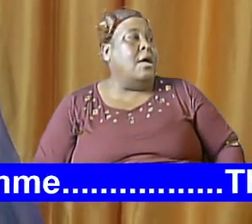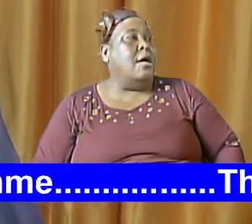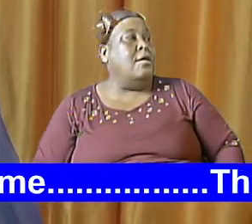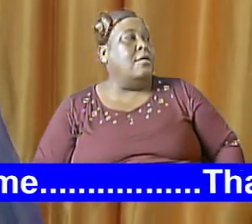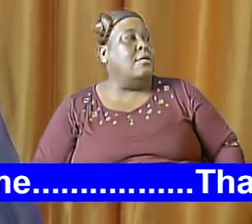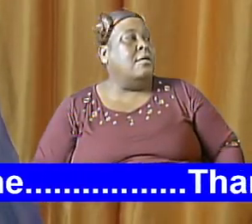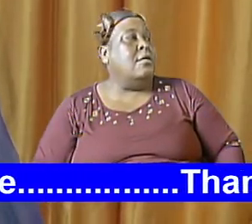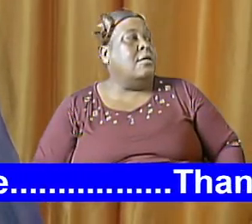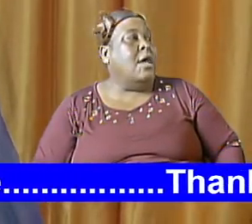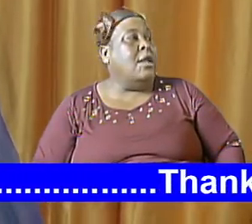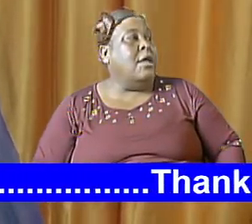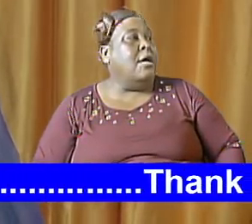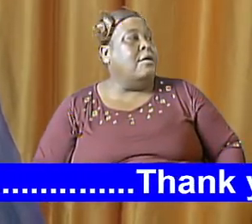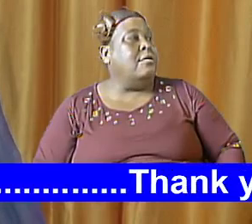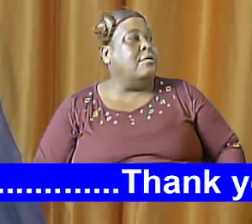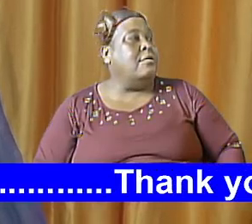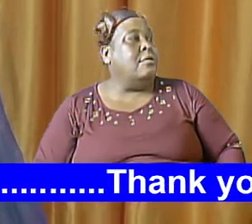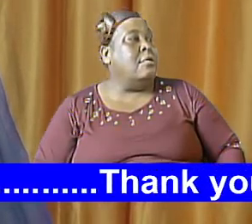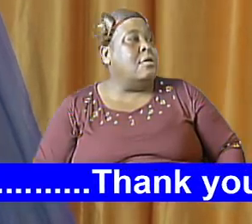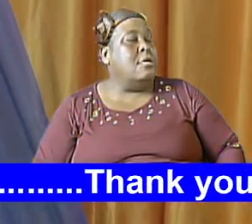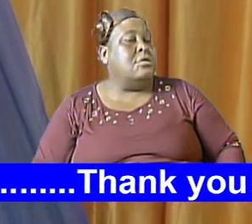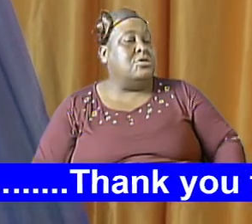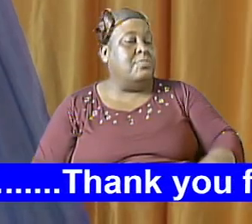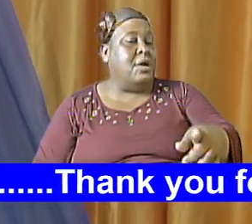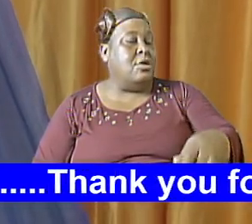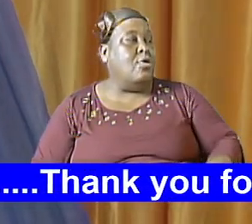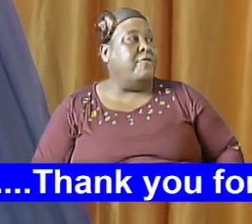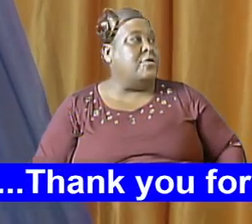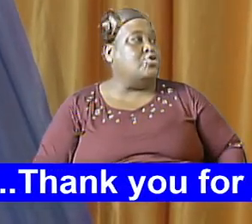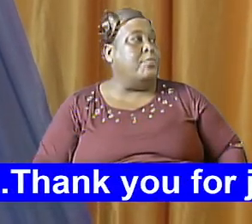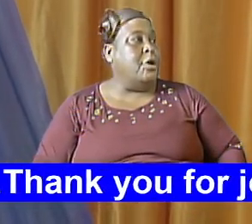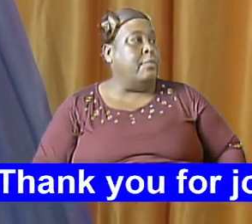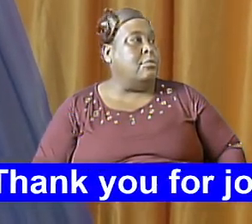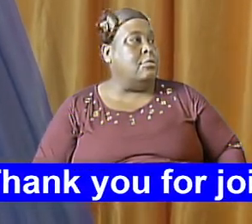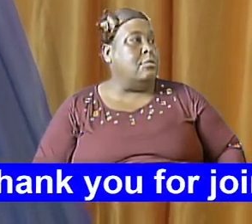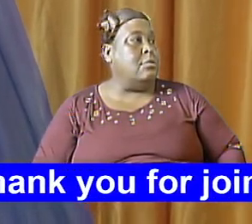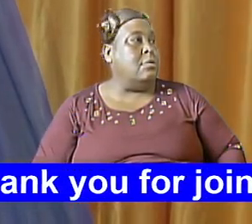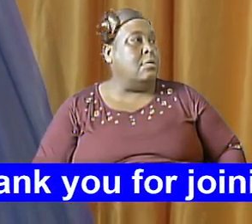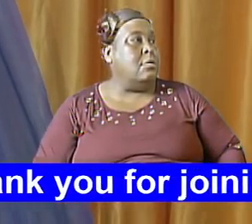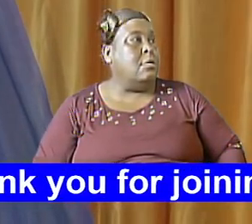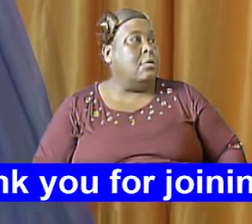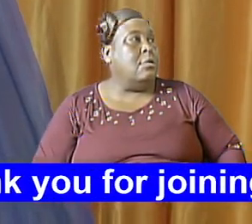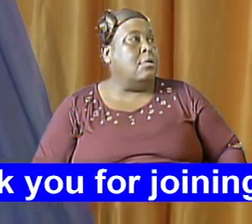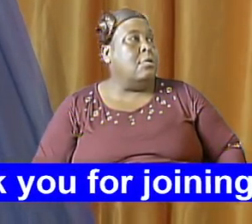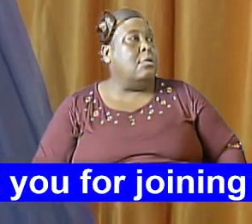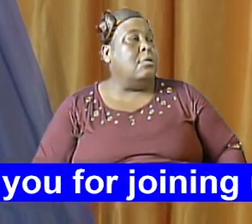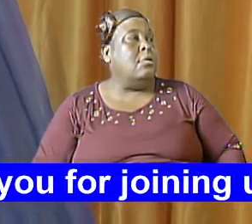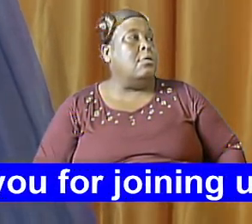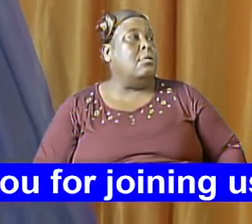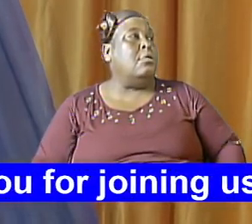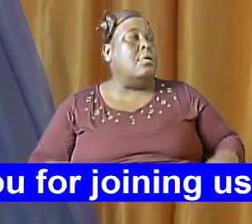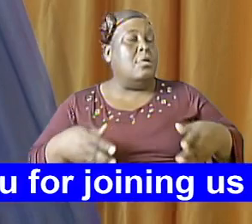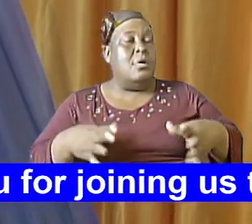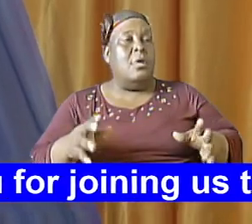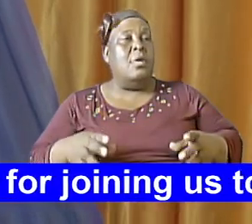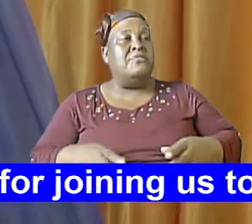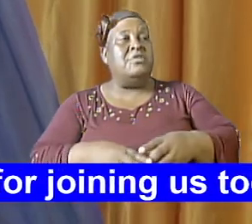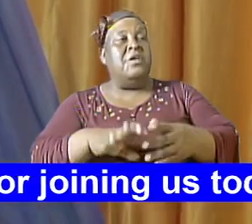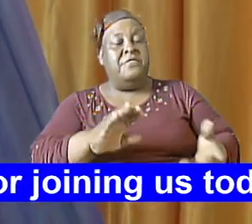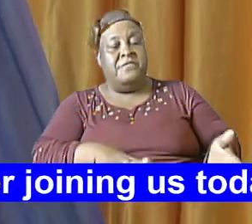Hallelujah. The Bible says there's a way that seemeth right unto a man, but the end thereof are the